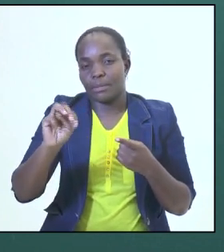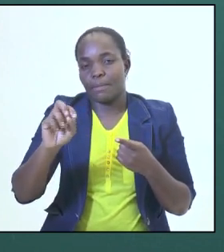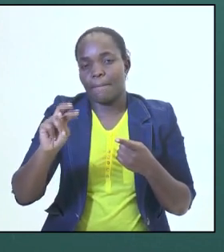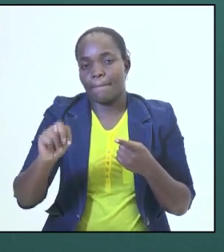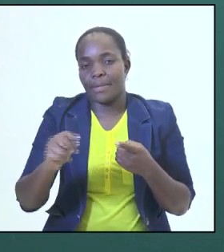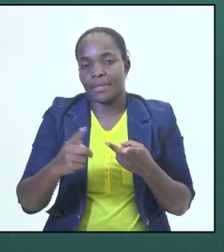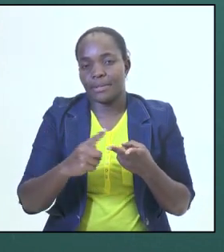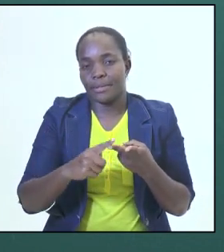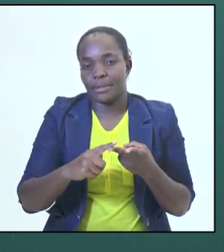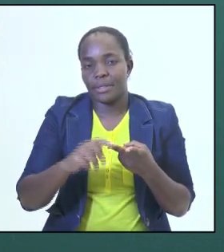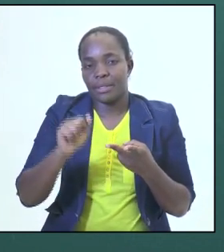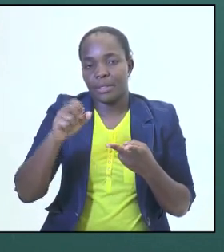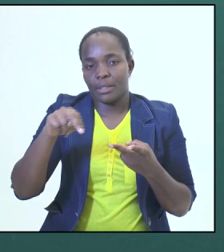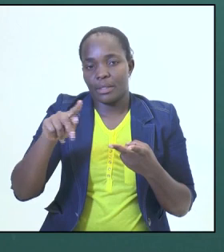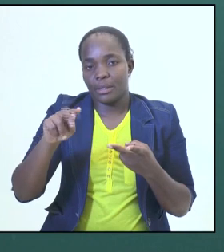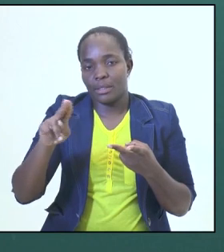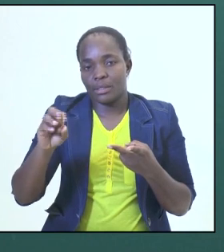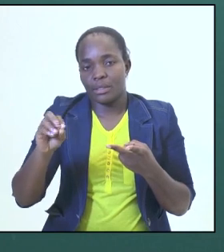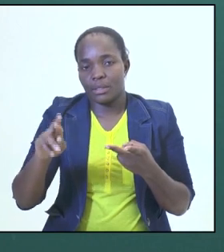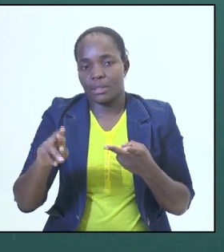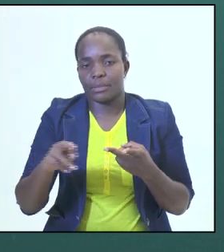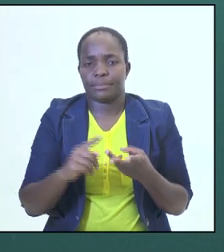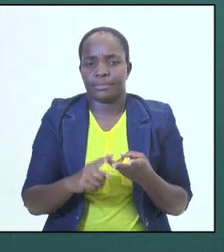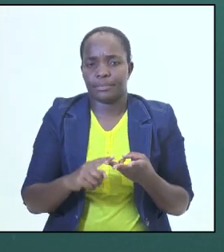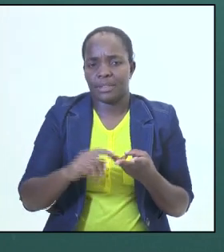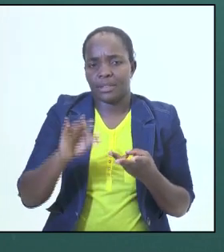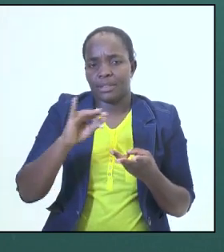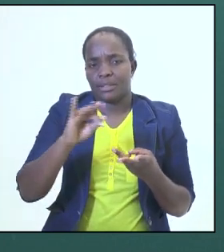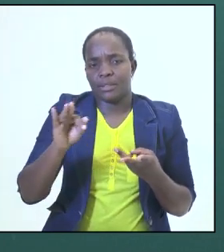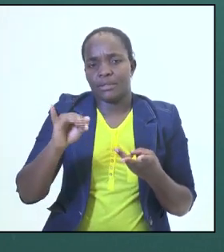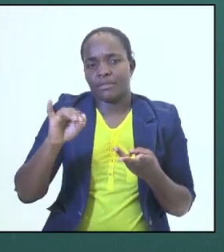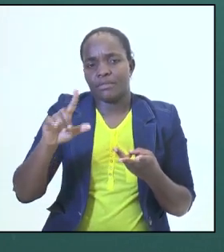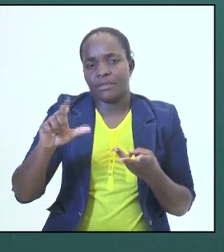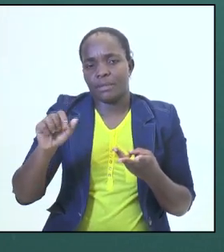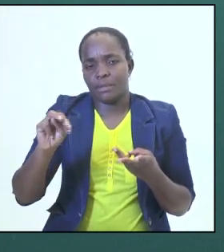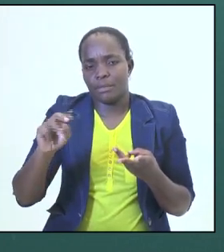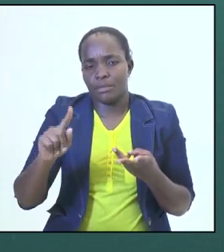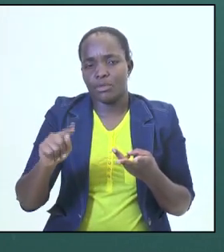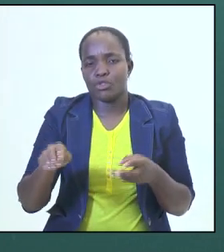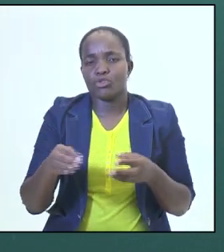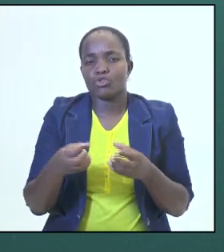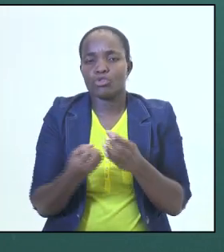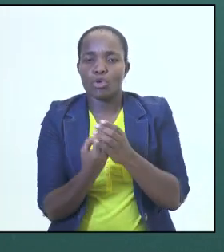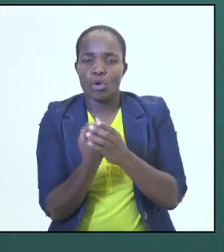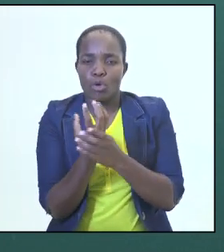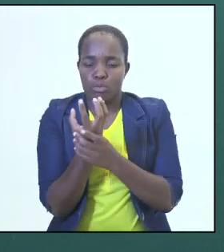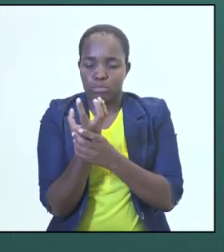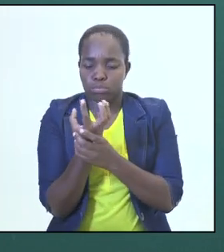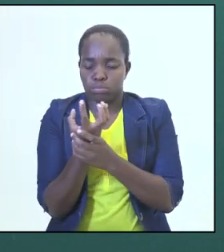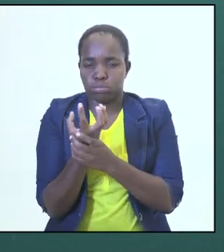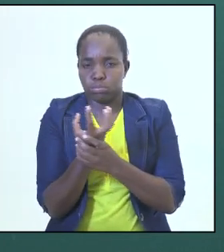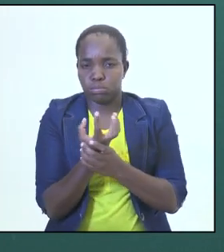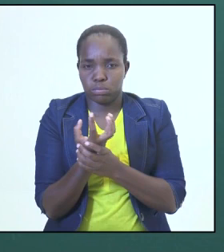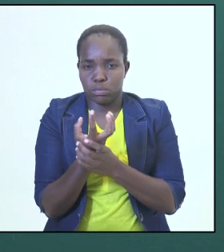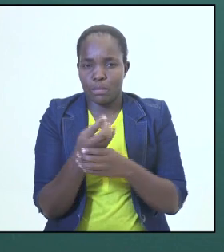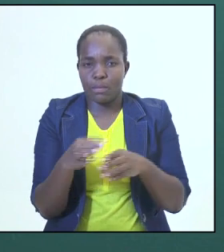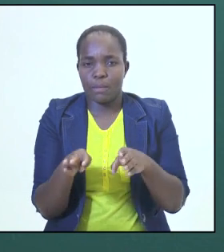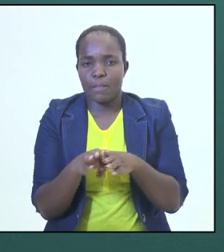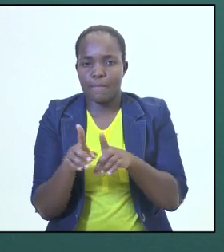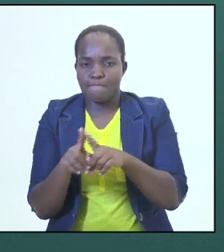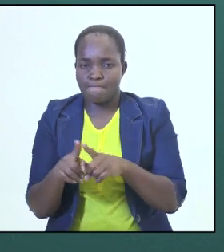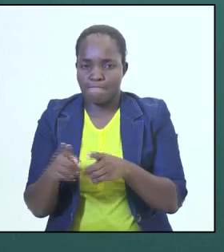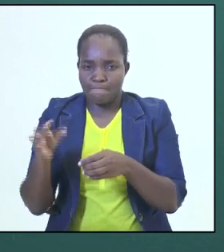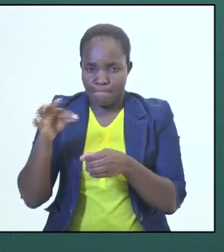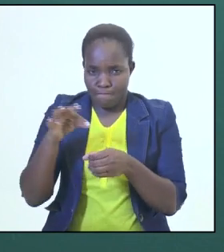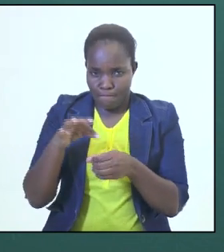filament. The filament holds the anther up to be exposed to agents of pollination. The